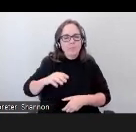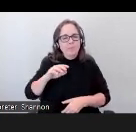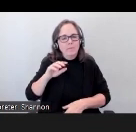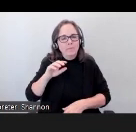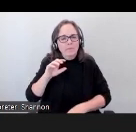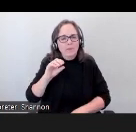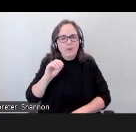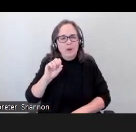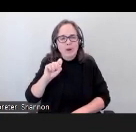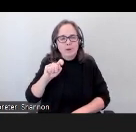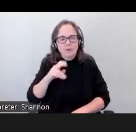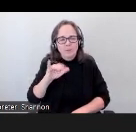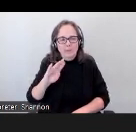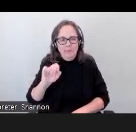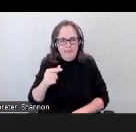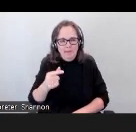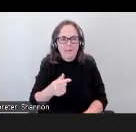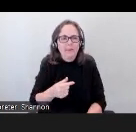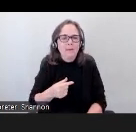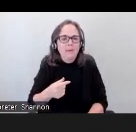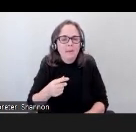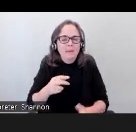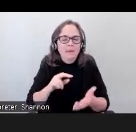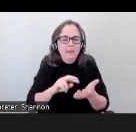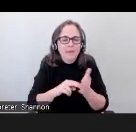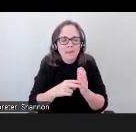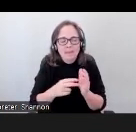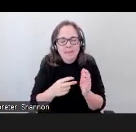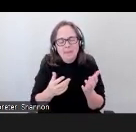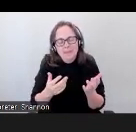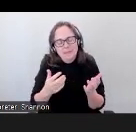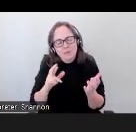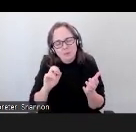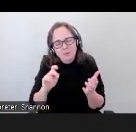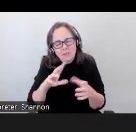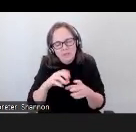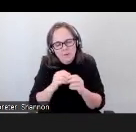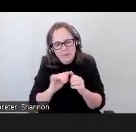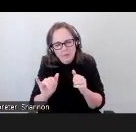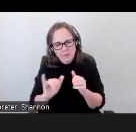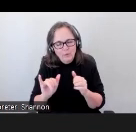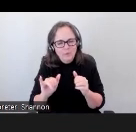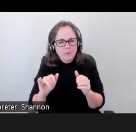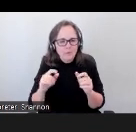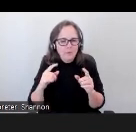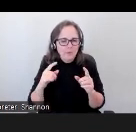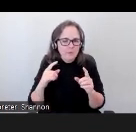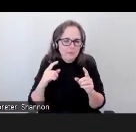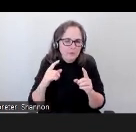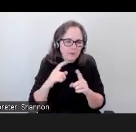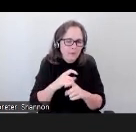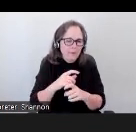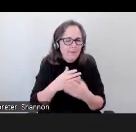imagine, having a permanent ostomy comes with its own risk factors and complications and some other dysfunctions as listed